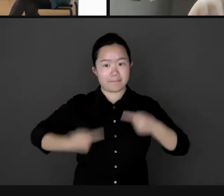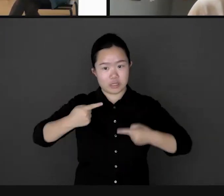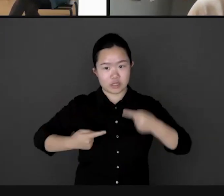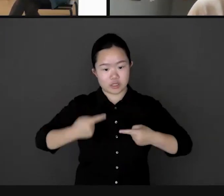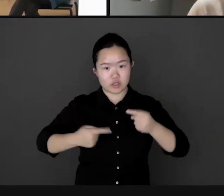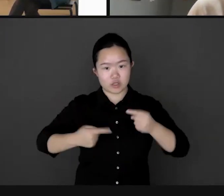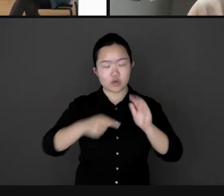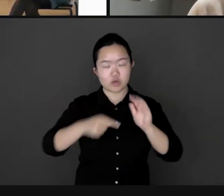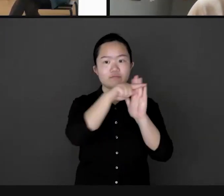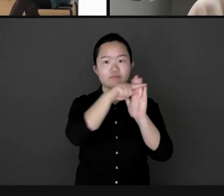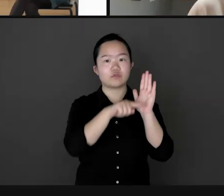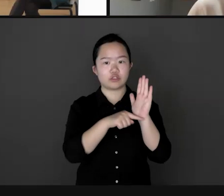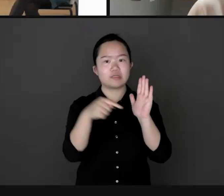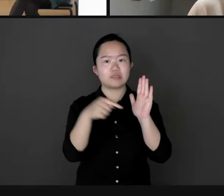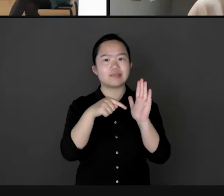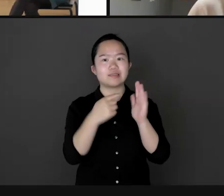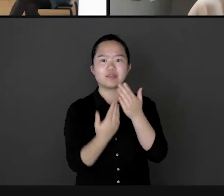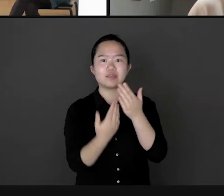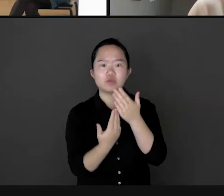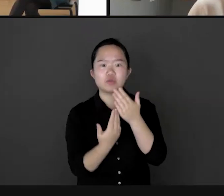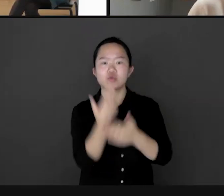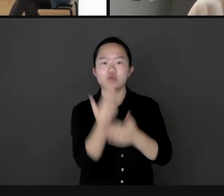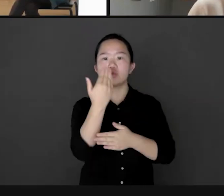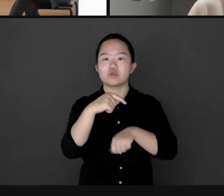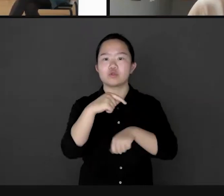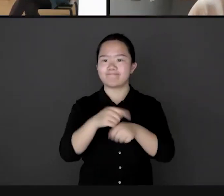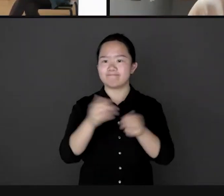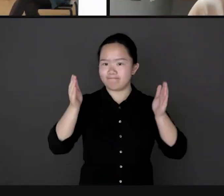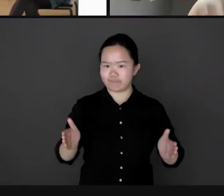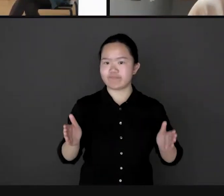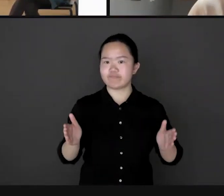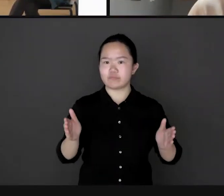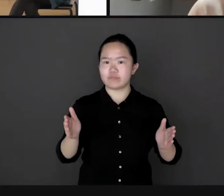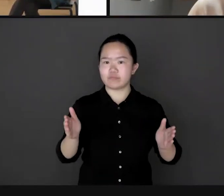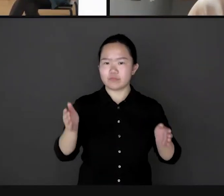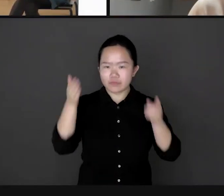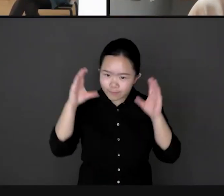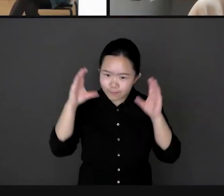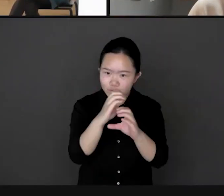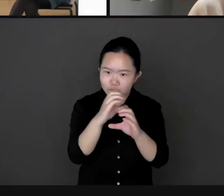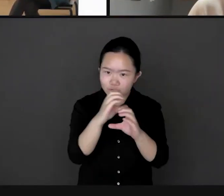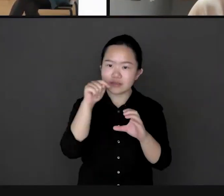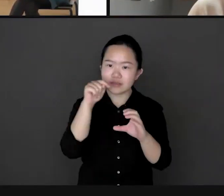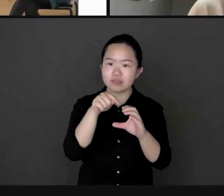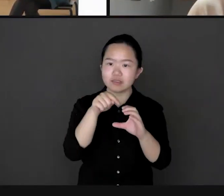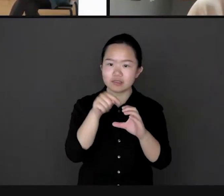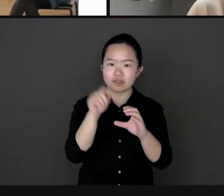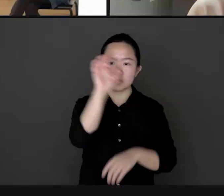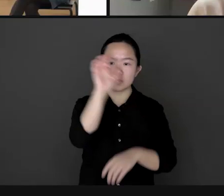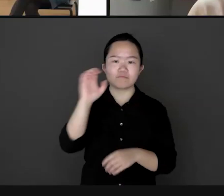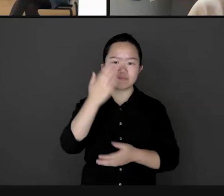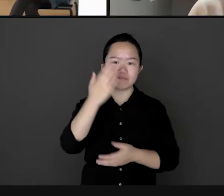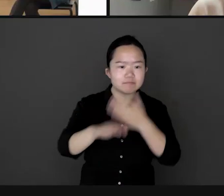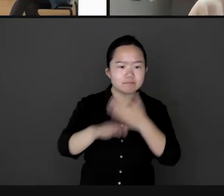one for 10 years. For the last 5 years, there was a very clear plan. And so we need a very clear plan for the next 5 years. So if there's